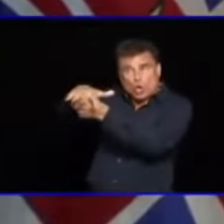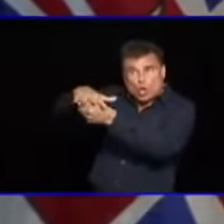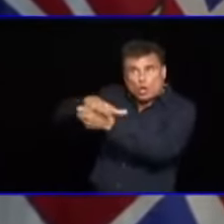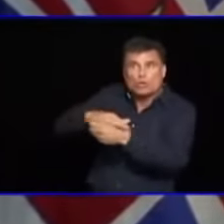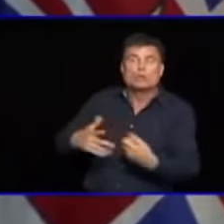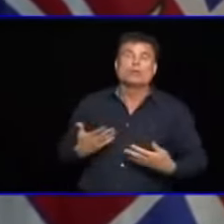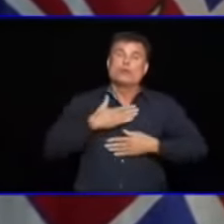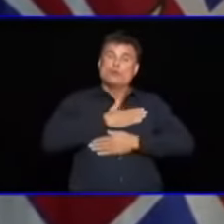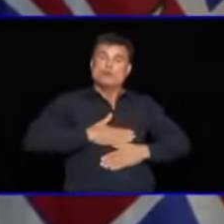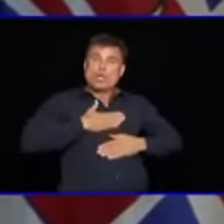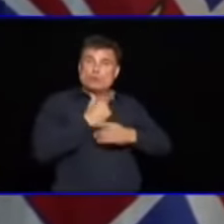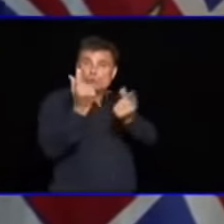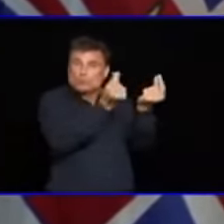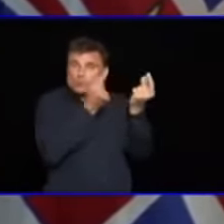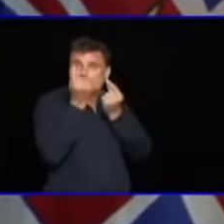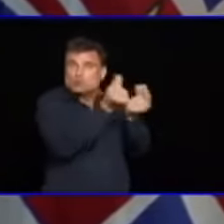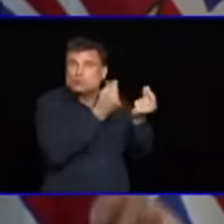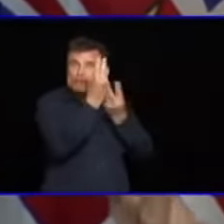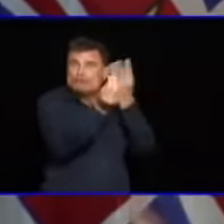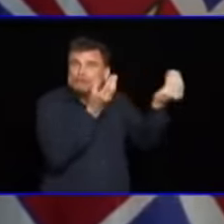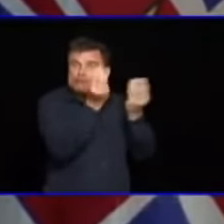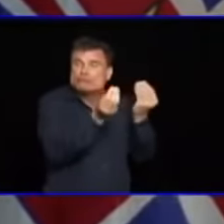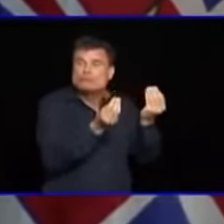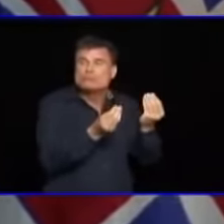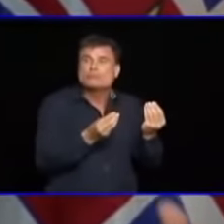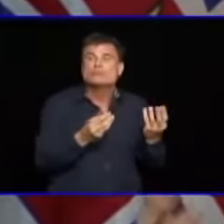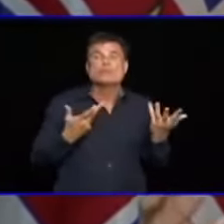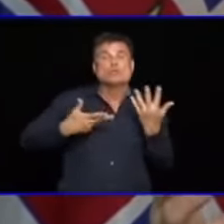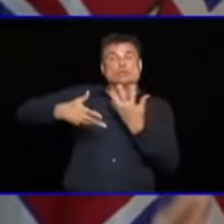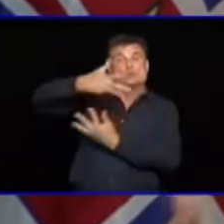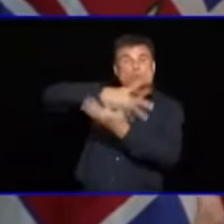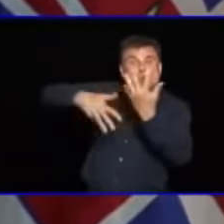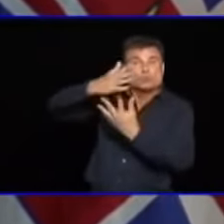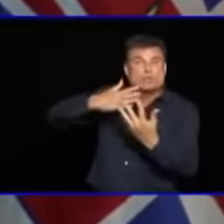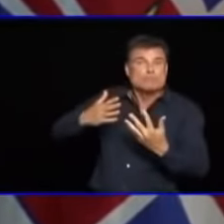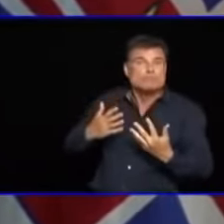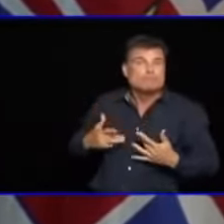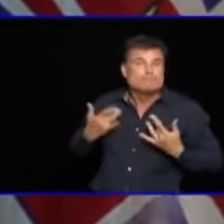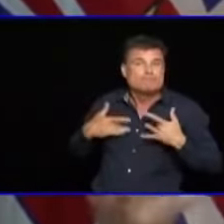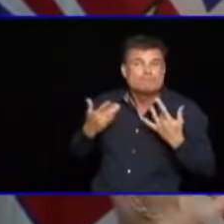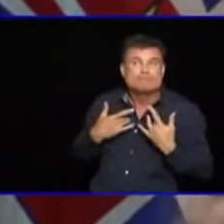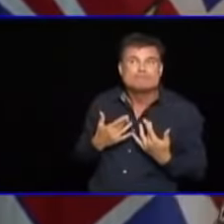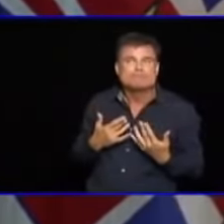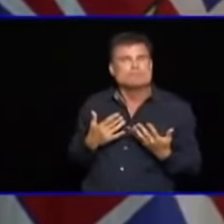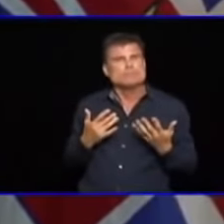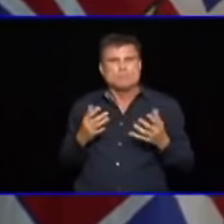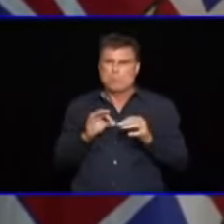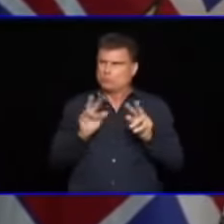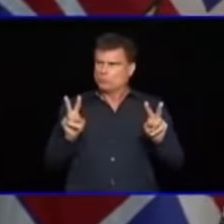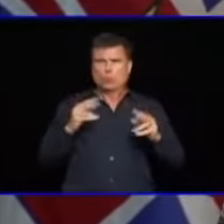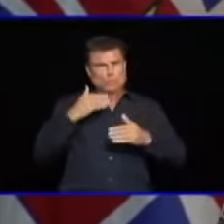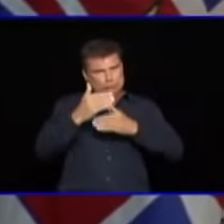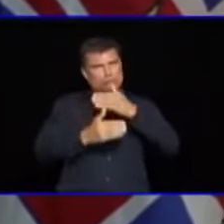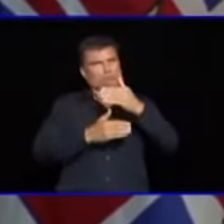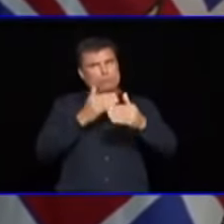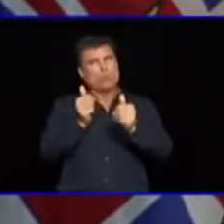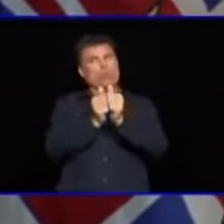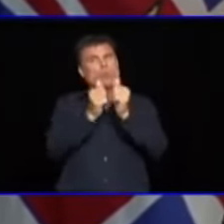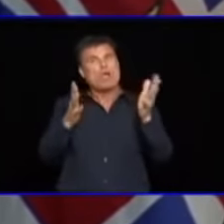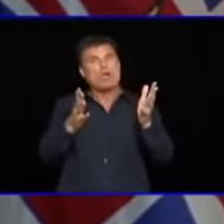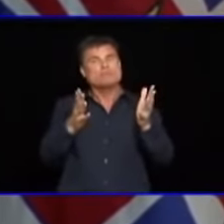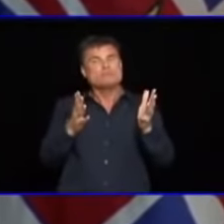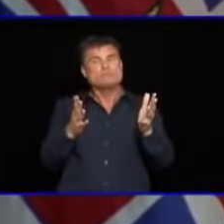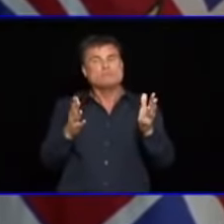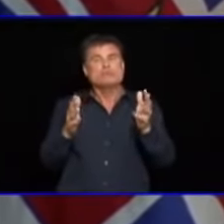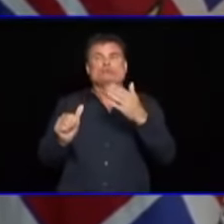being able to have these social events, but not put us at increased risk of having rapidly increasing numbers